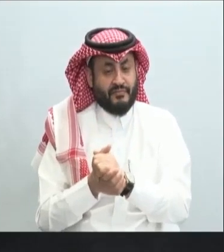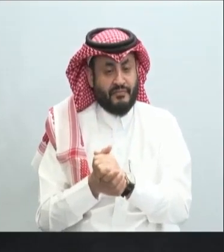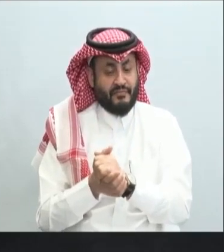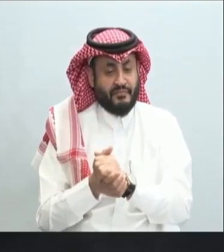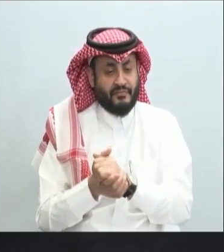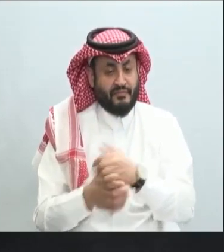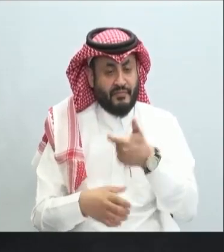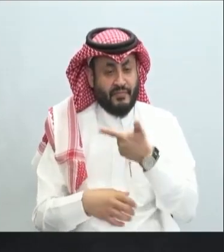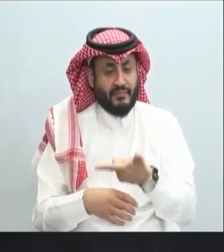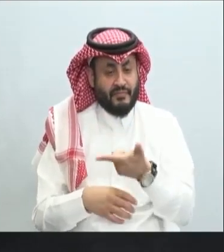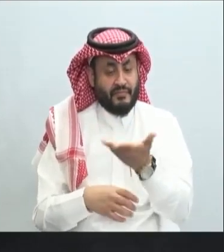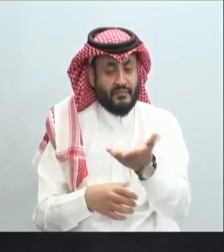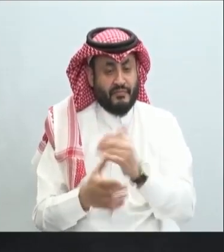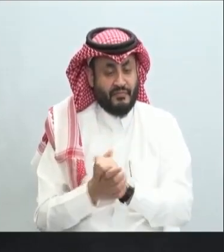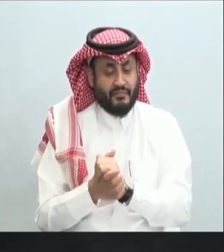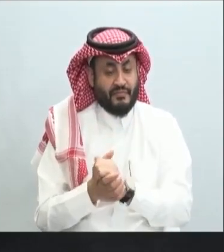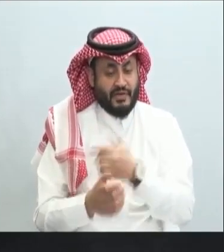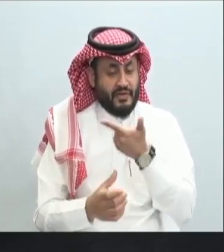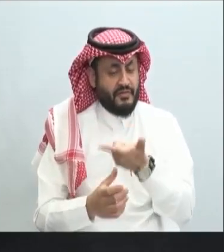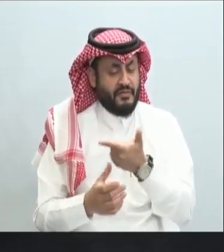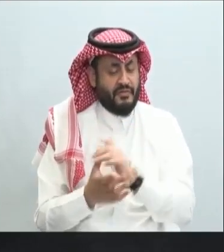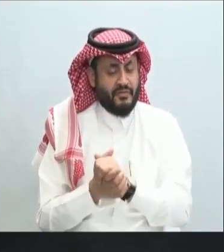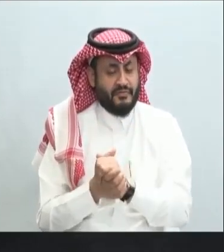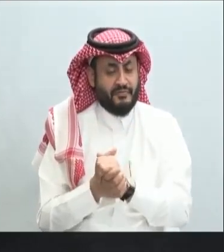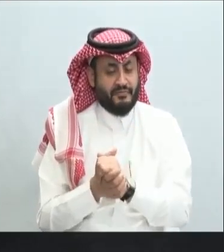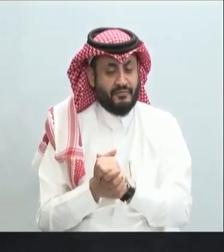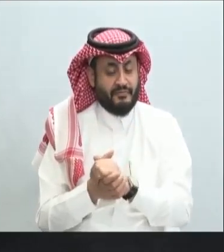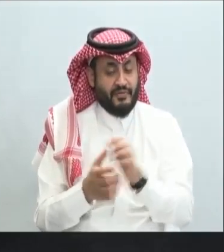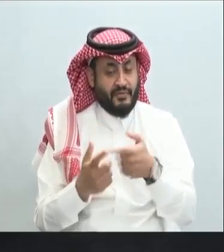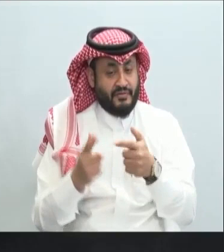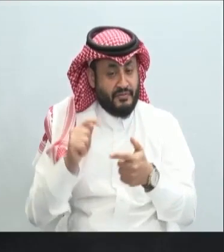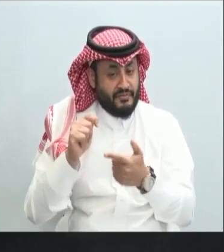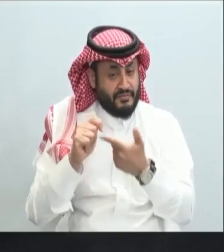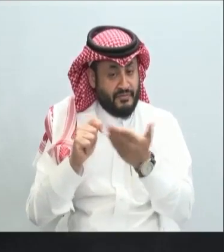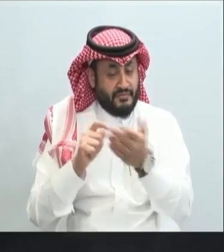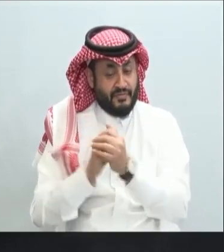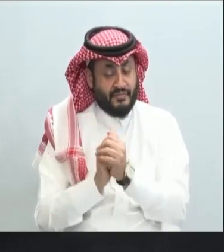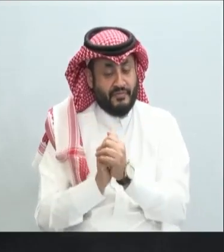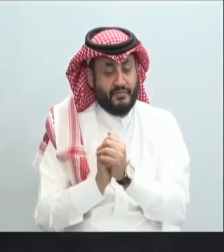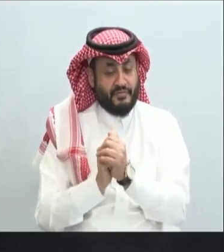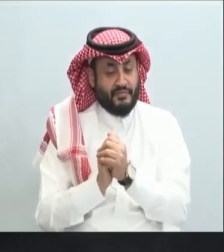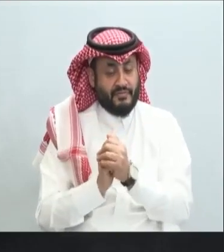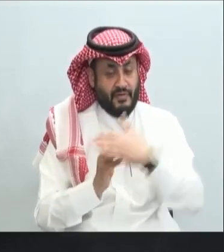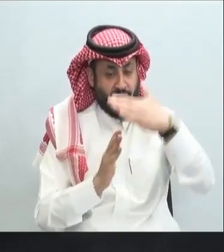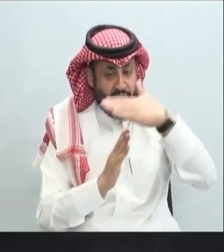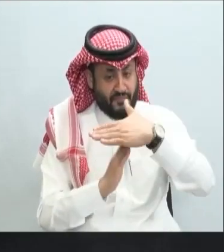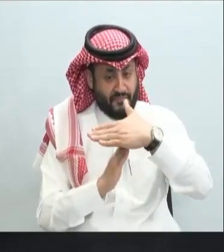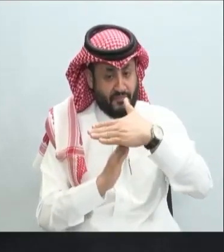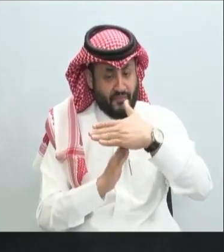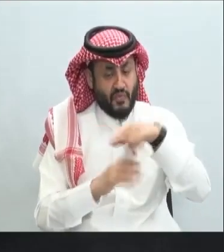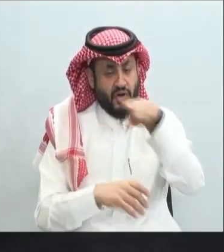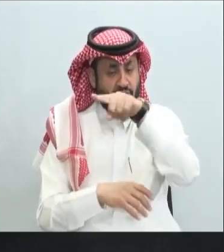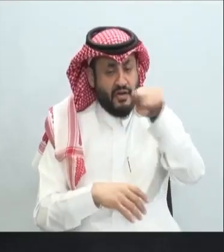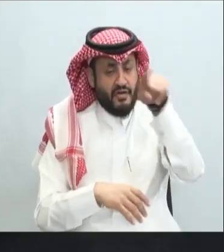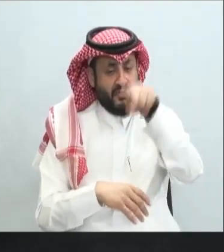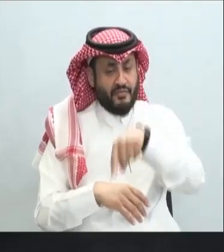is Tuesday, and we said we can make the shape of Tuesday either we use our hand